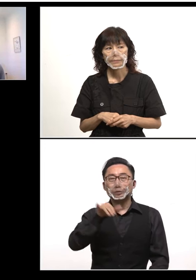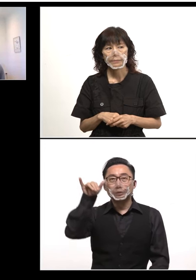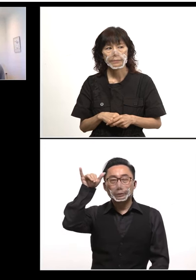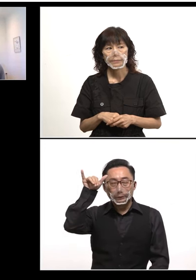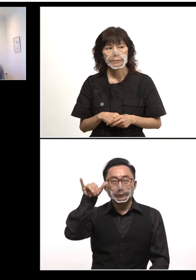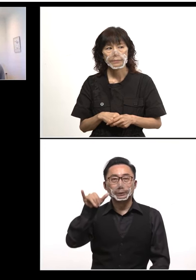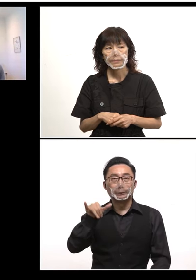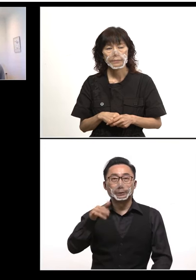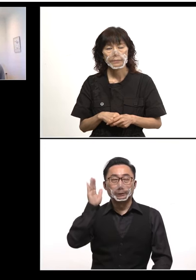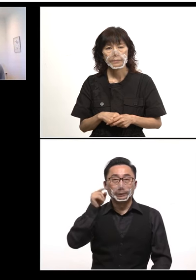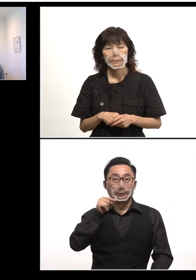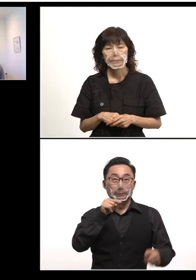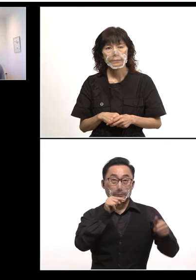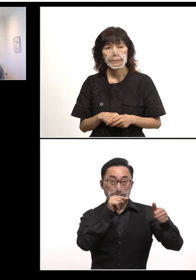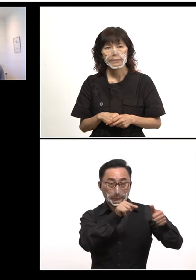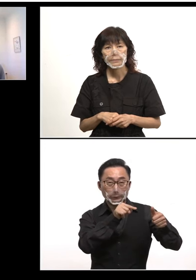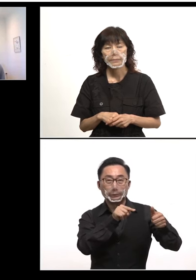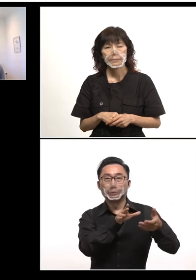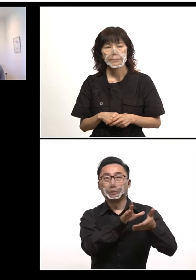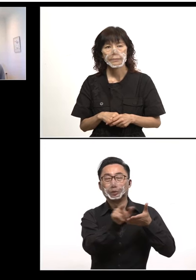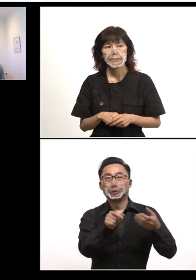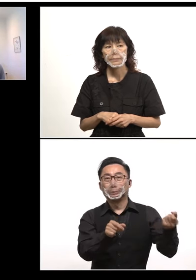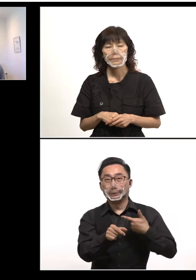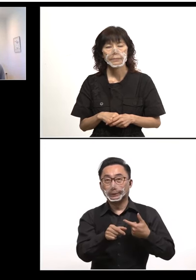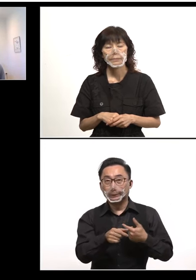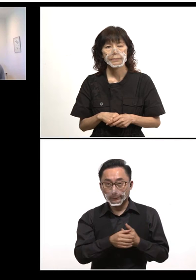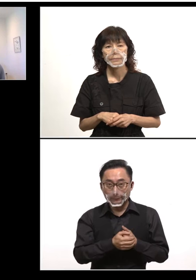It's not me. So the transition between